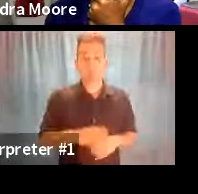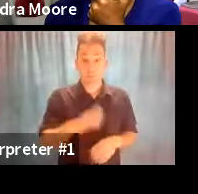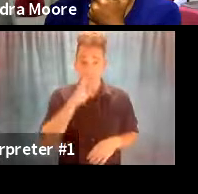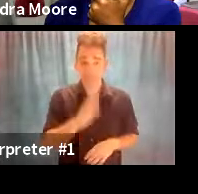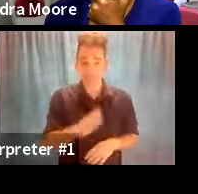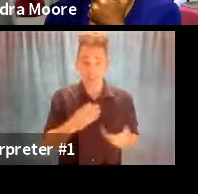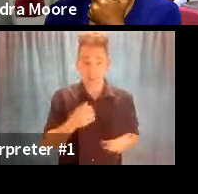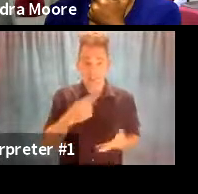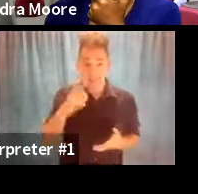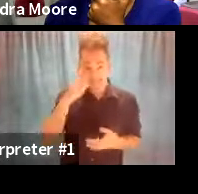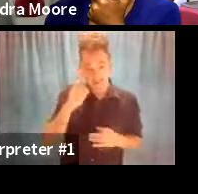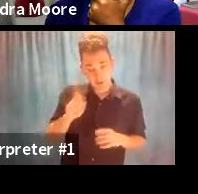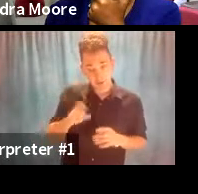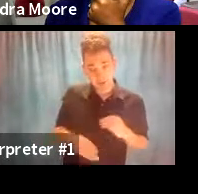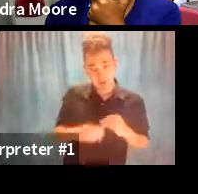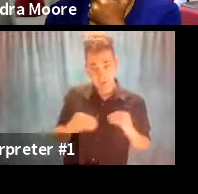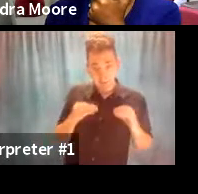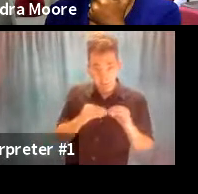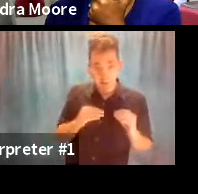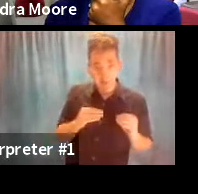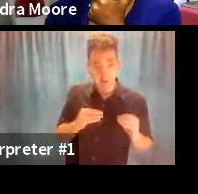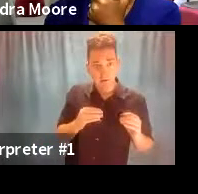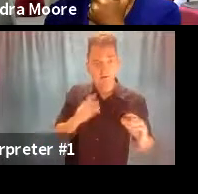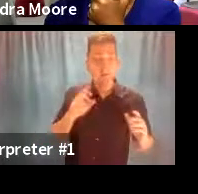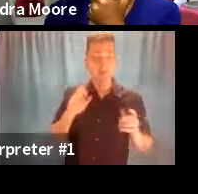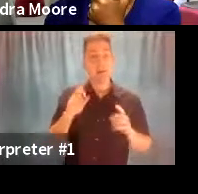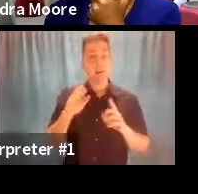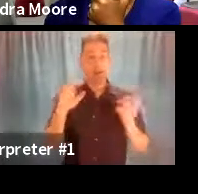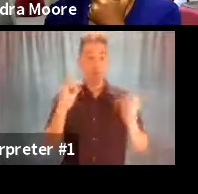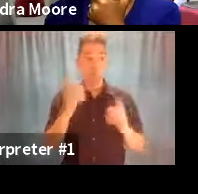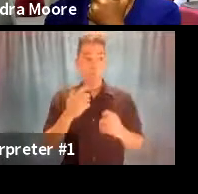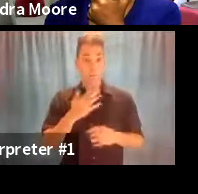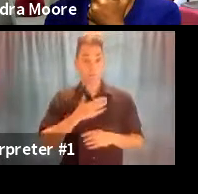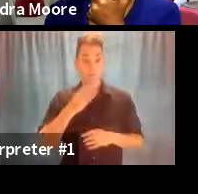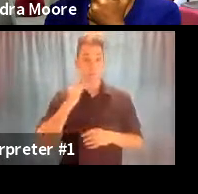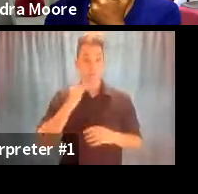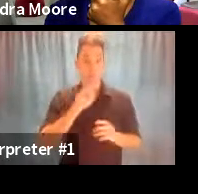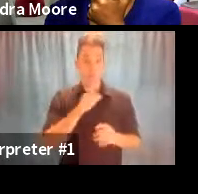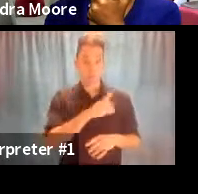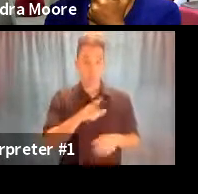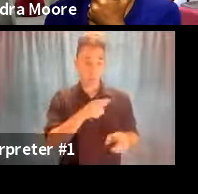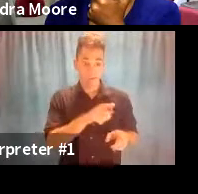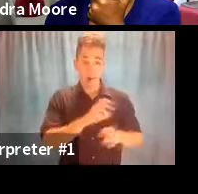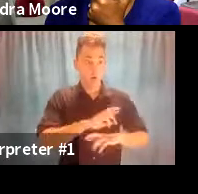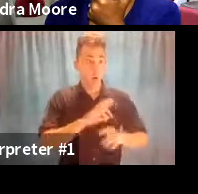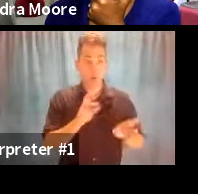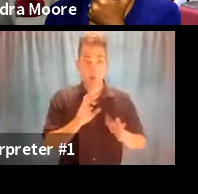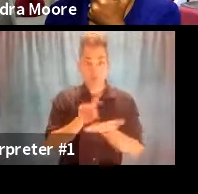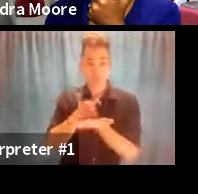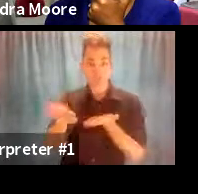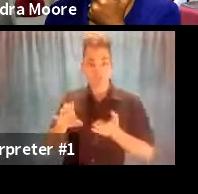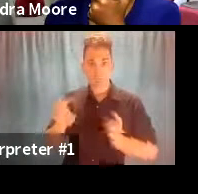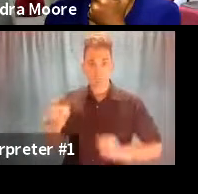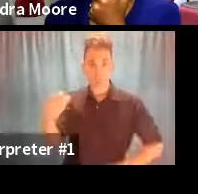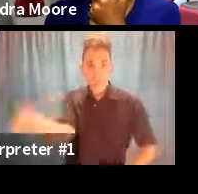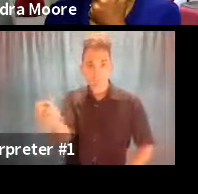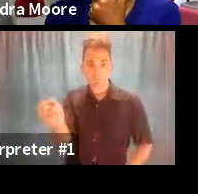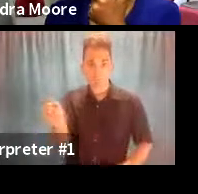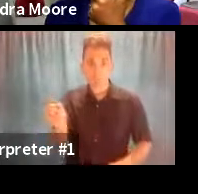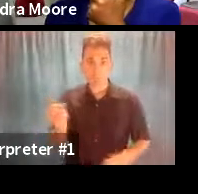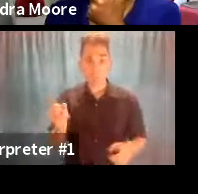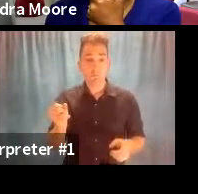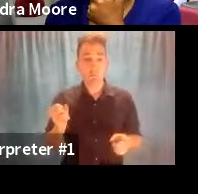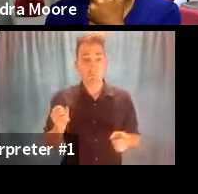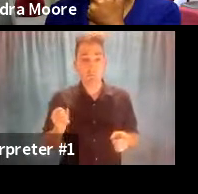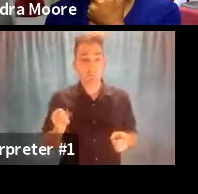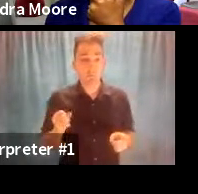be more. From what we've seen and heard from landlords, they are ready to file for evictions as soon as these moratoriums